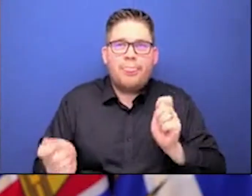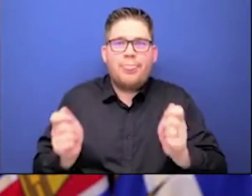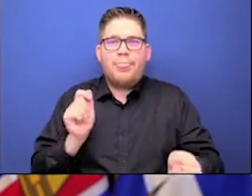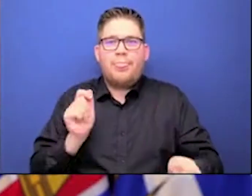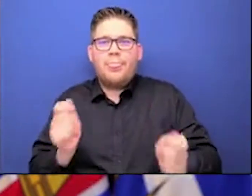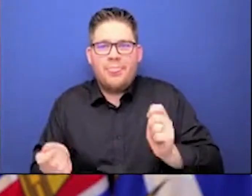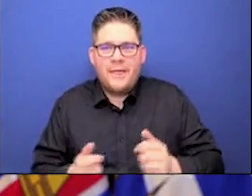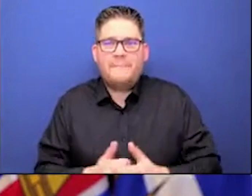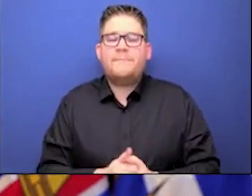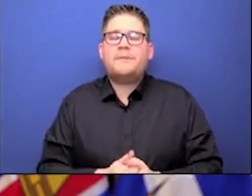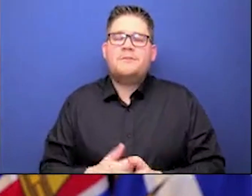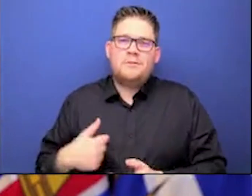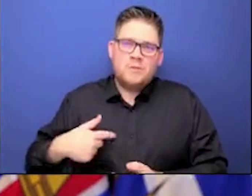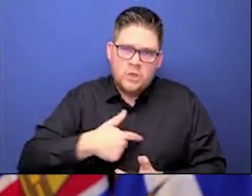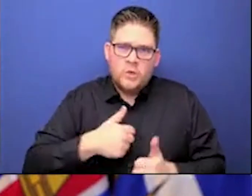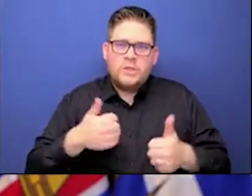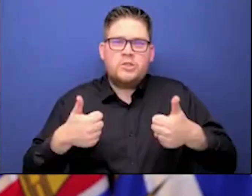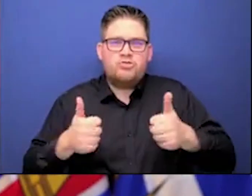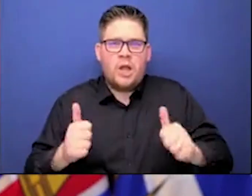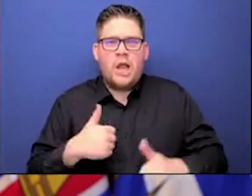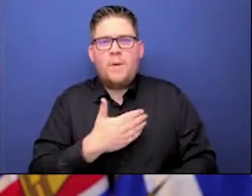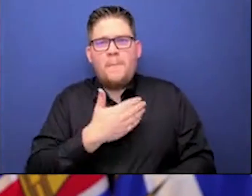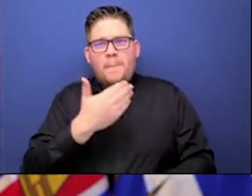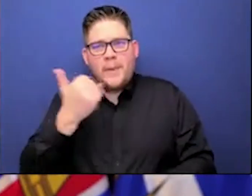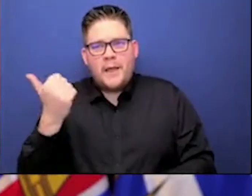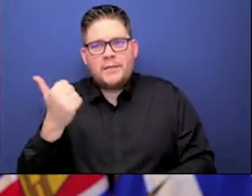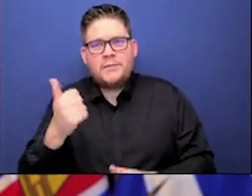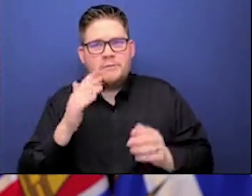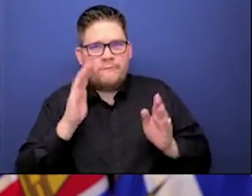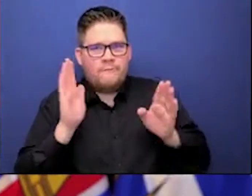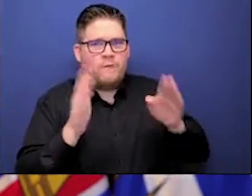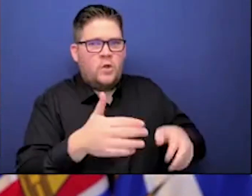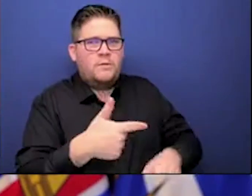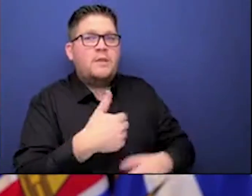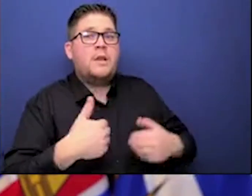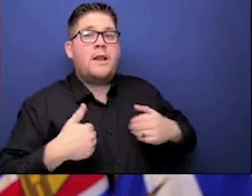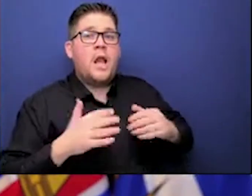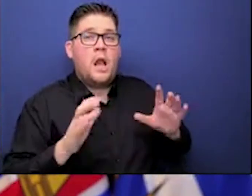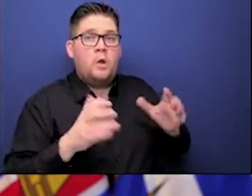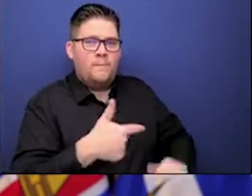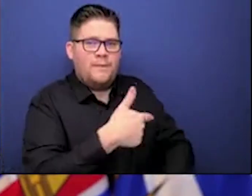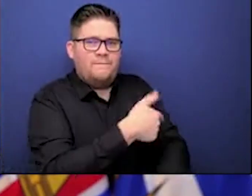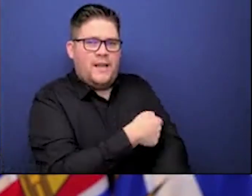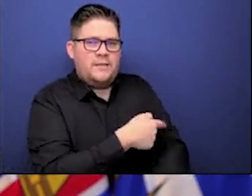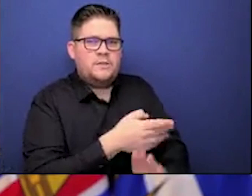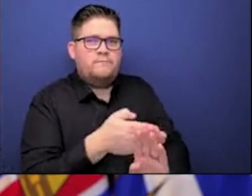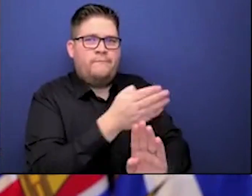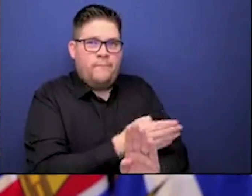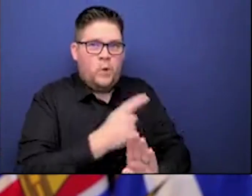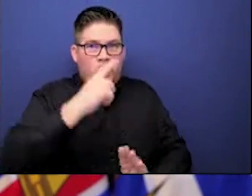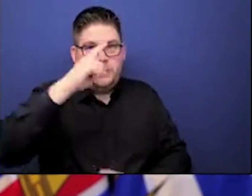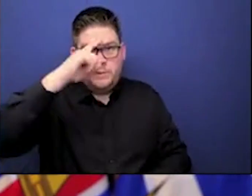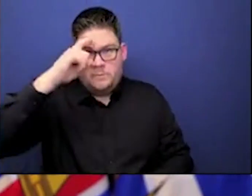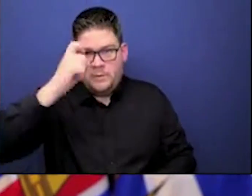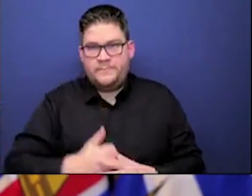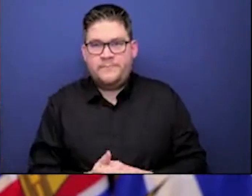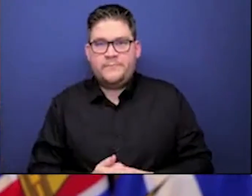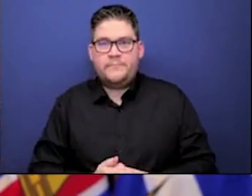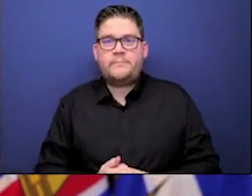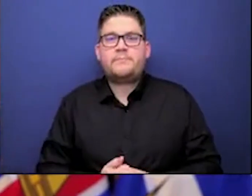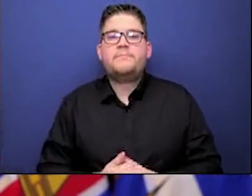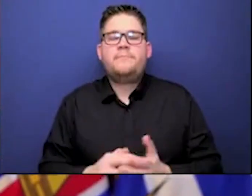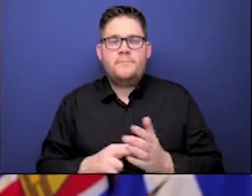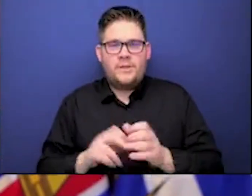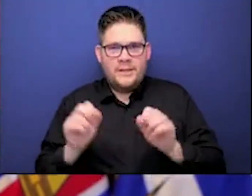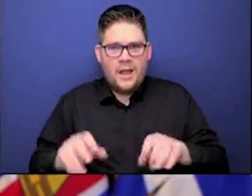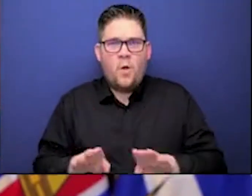sure that young people have that experience. And I think by the summer we're going to be able to be doing a lot more of those connections